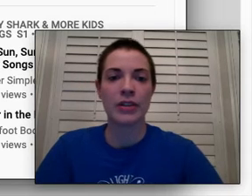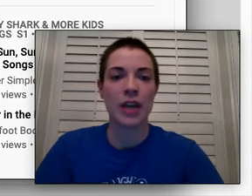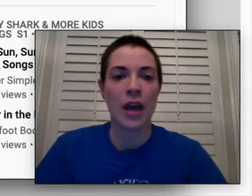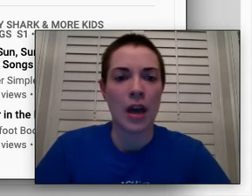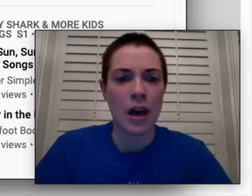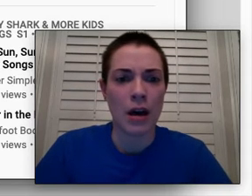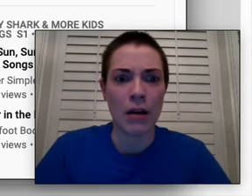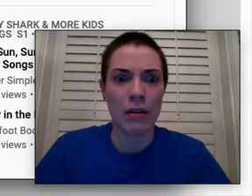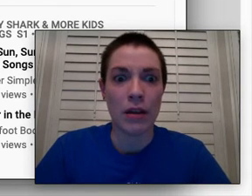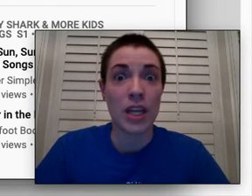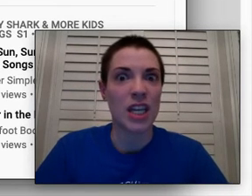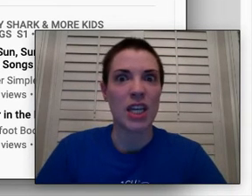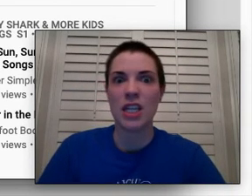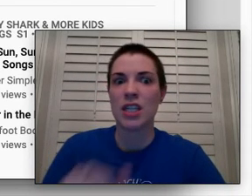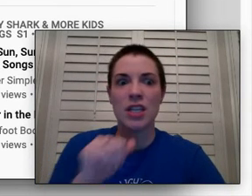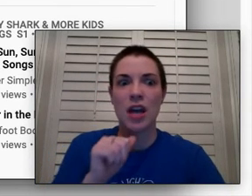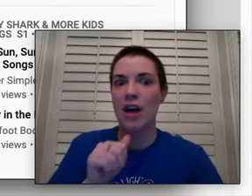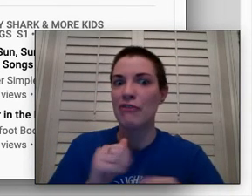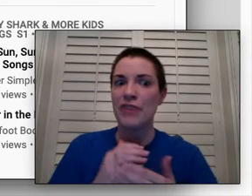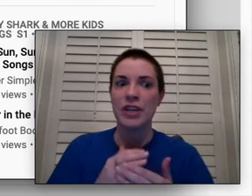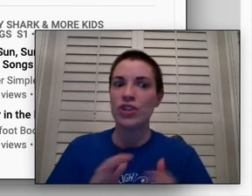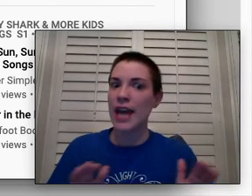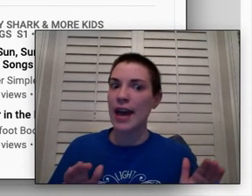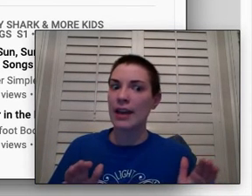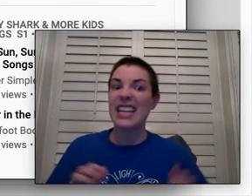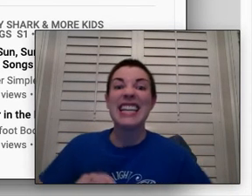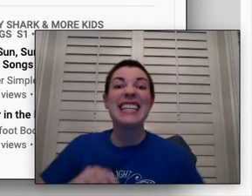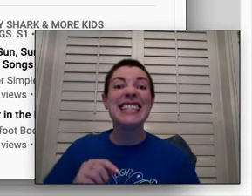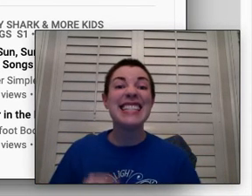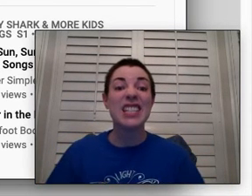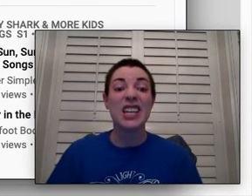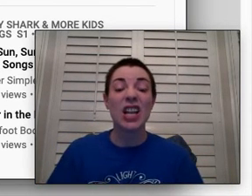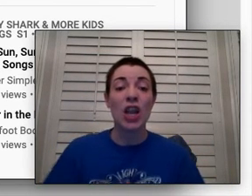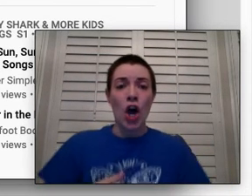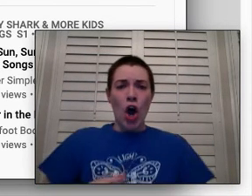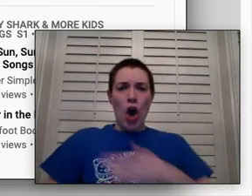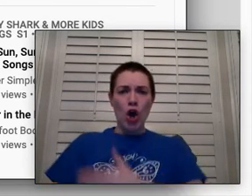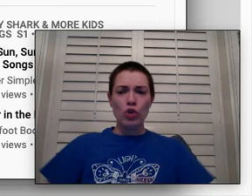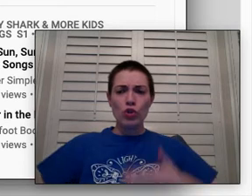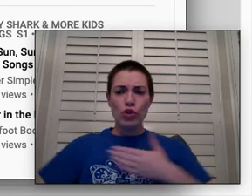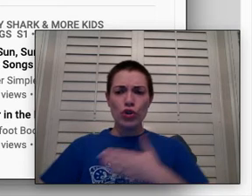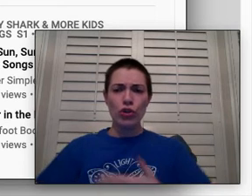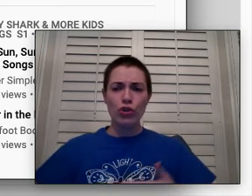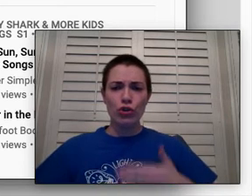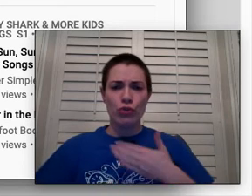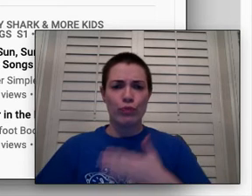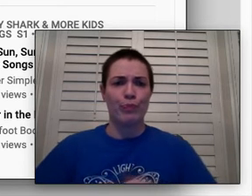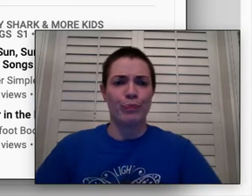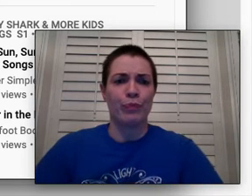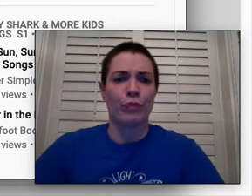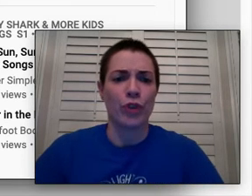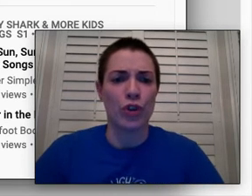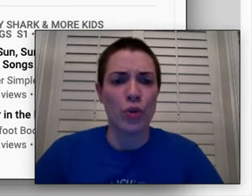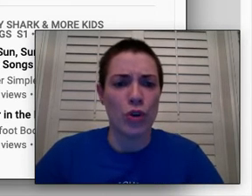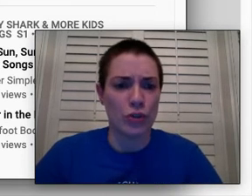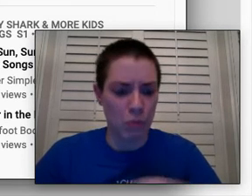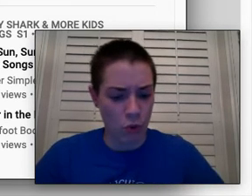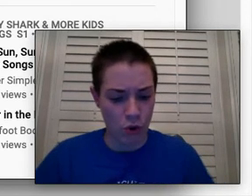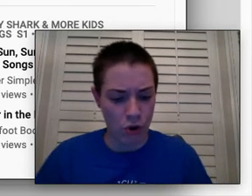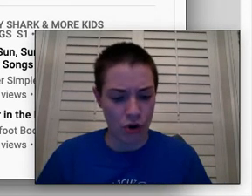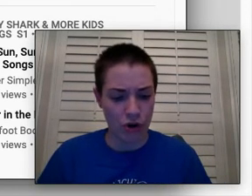pears. Oh, he's not finished yet. He's still hungry. He